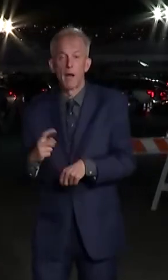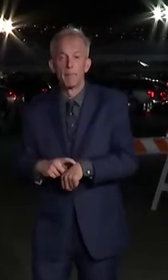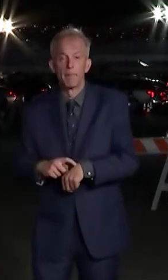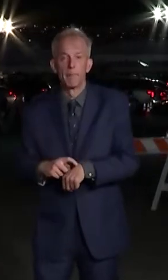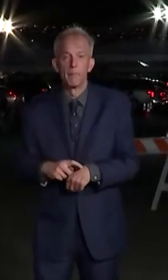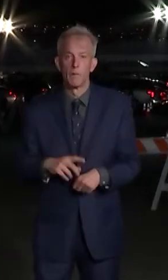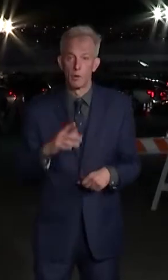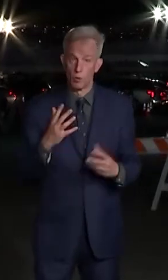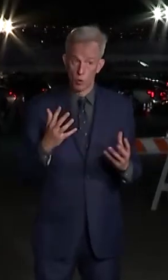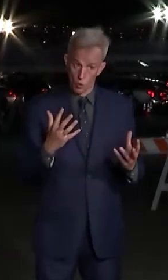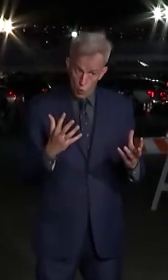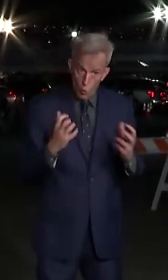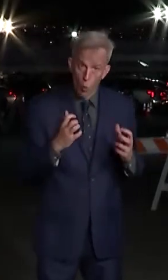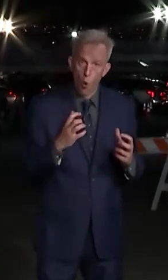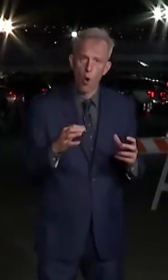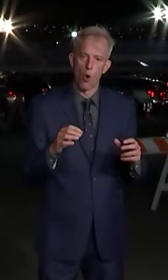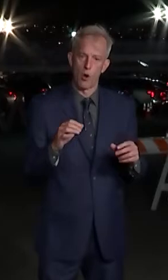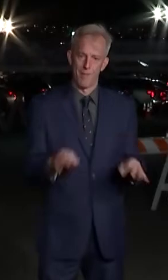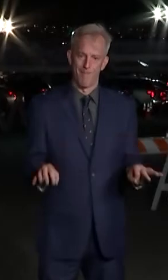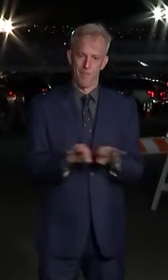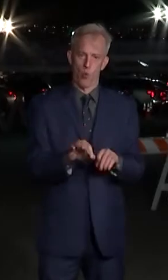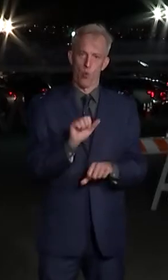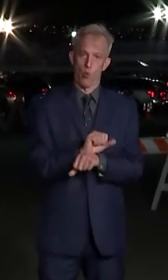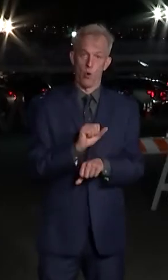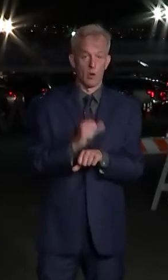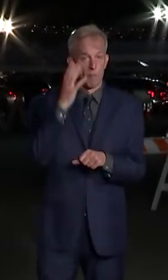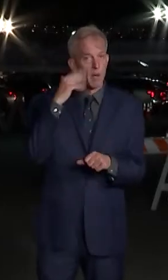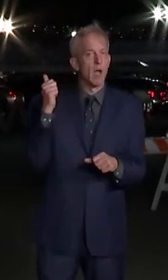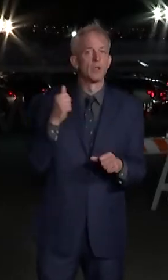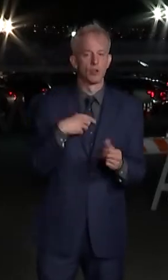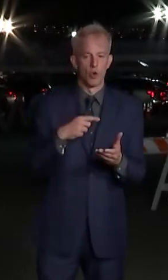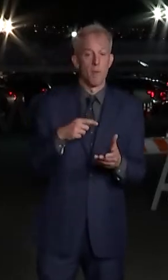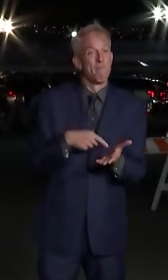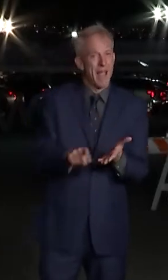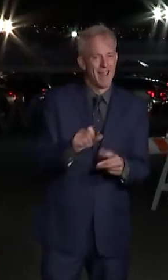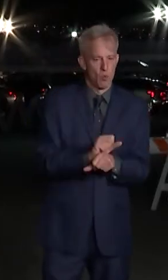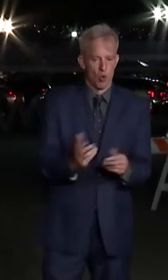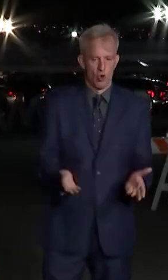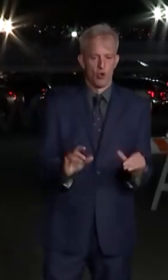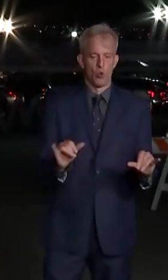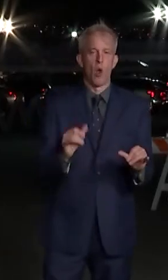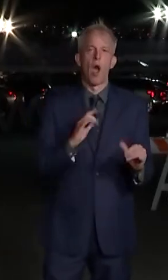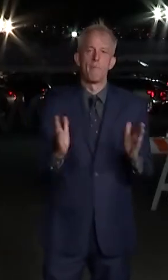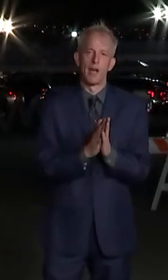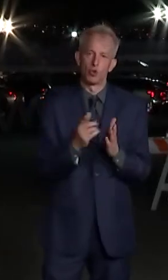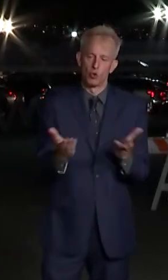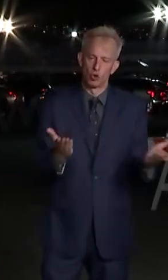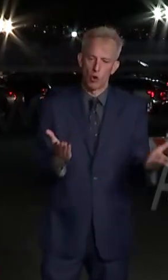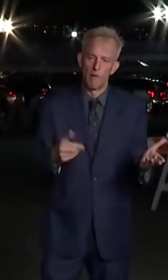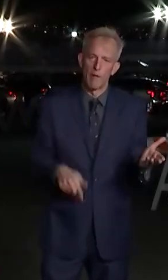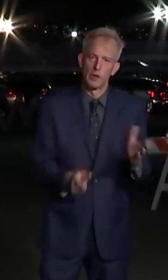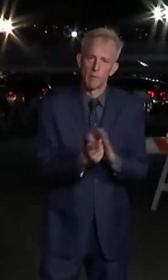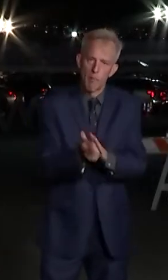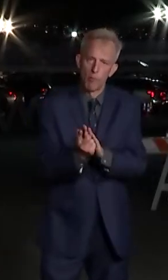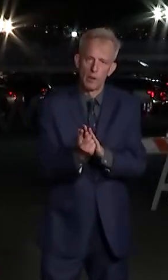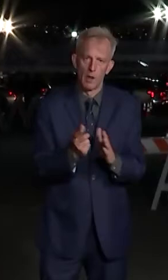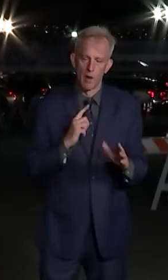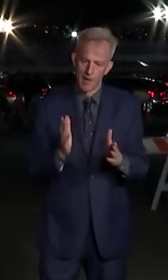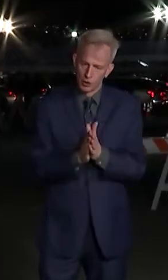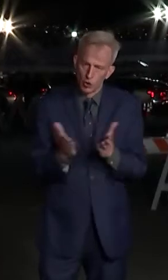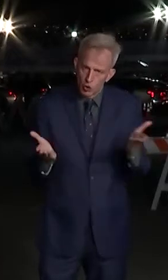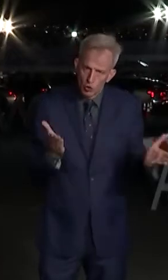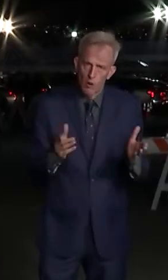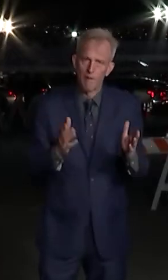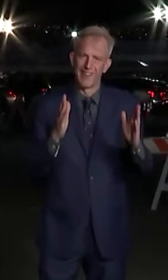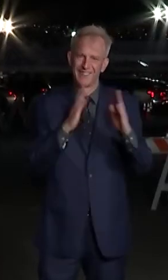for meaningful work, because there's paid work here too, I'm asking you to serve. I'm asking you to serve this moment and serve your city and to be